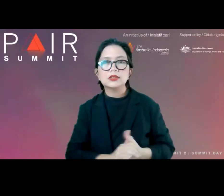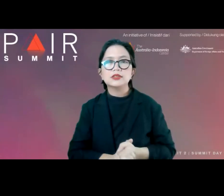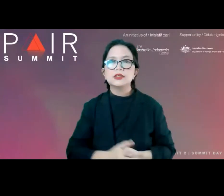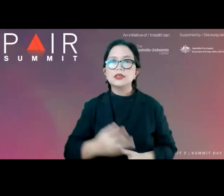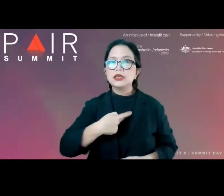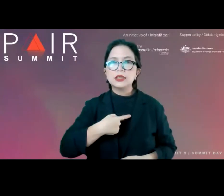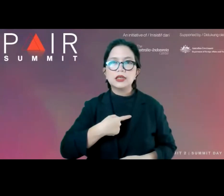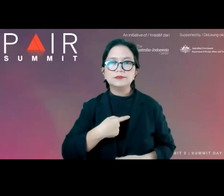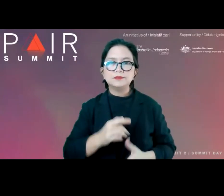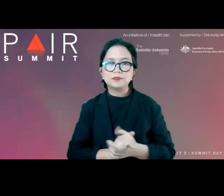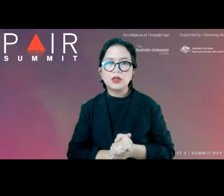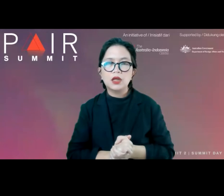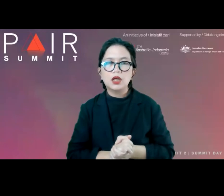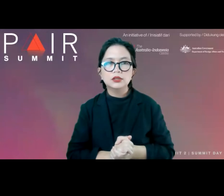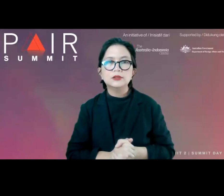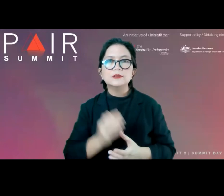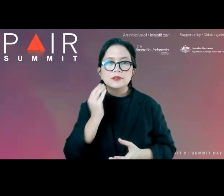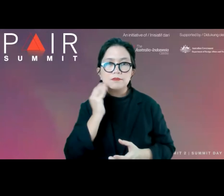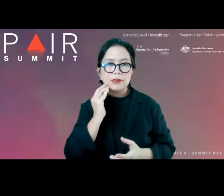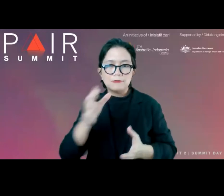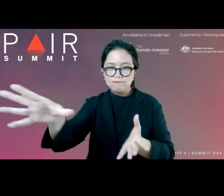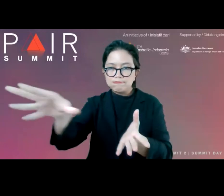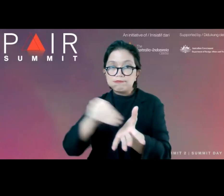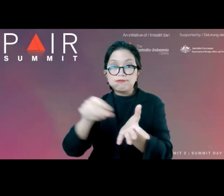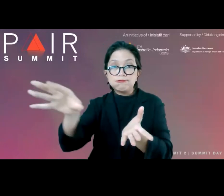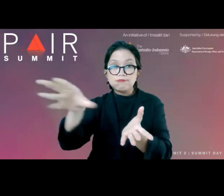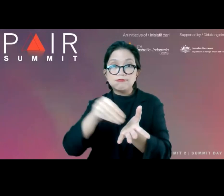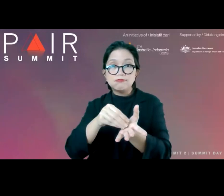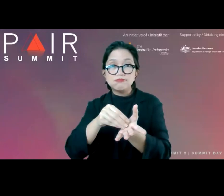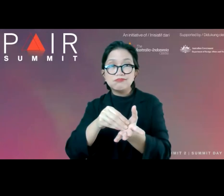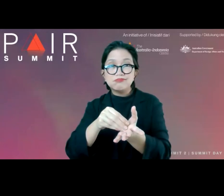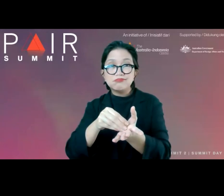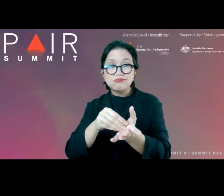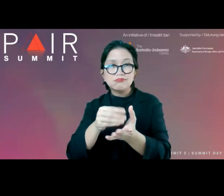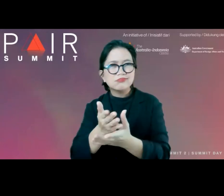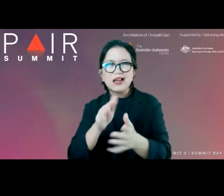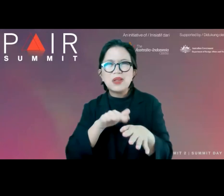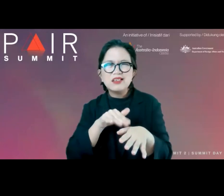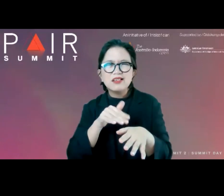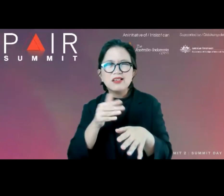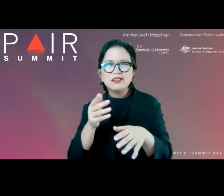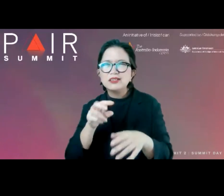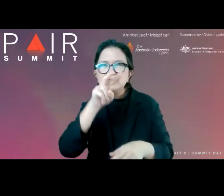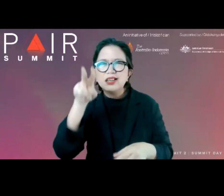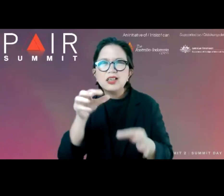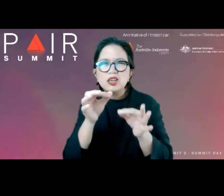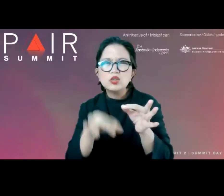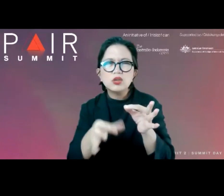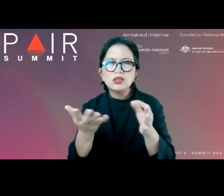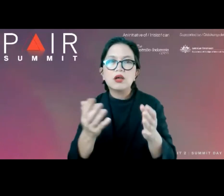and it's very slow. So then people go to find a workaround using WhatsApp or you know,